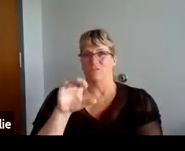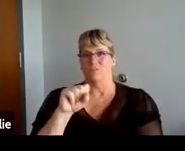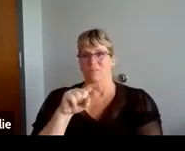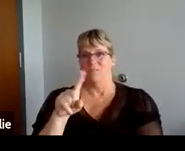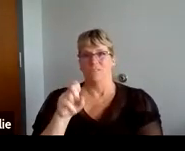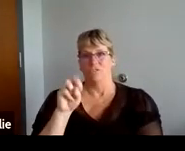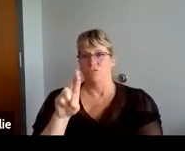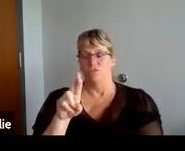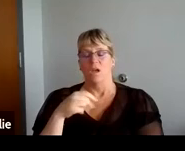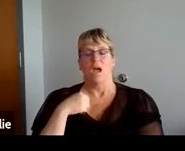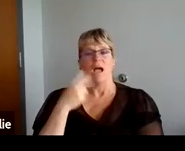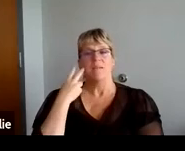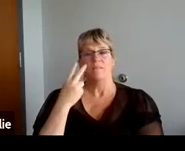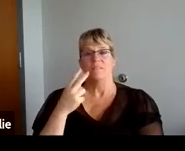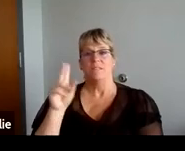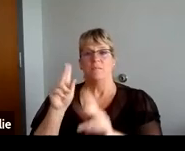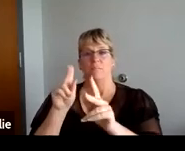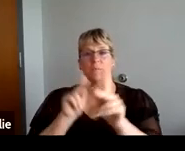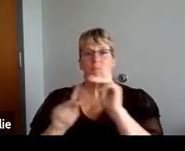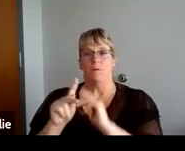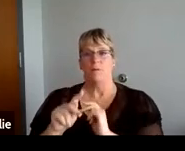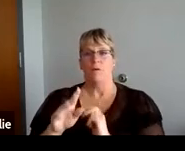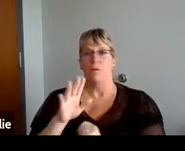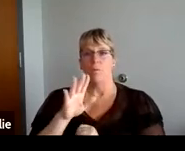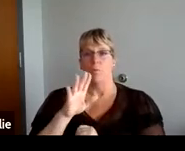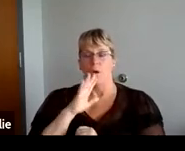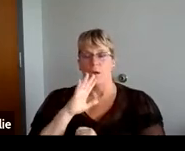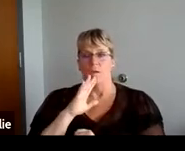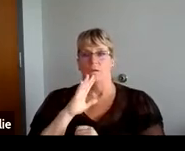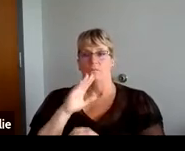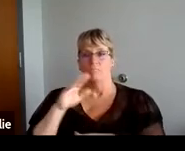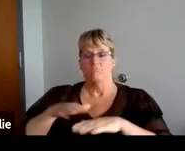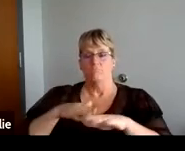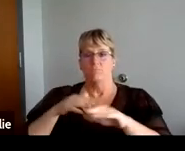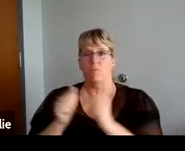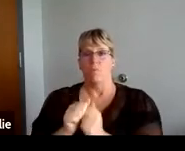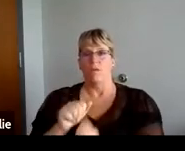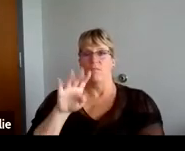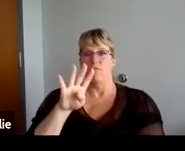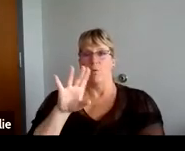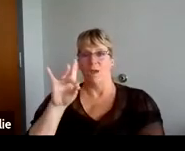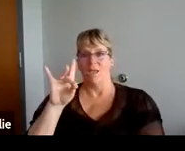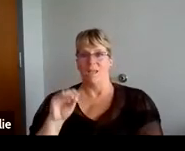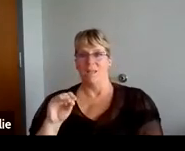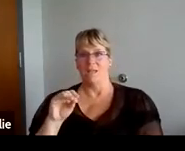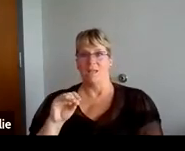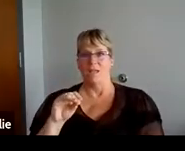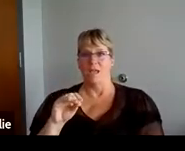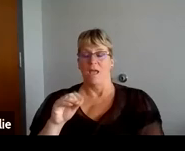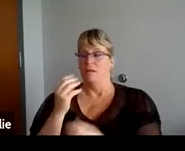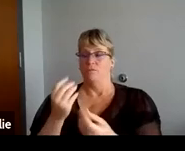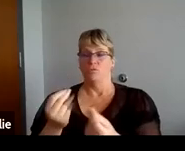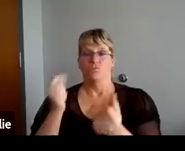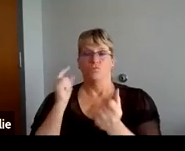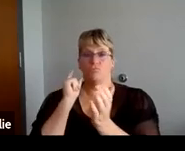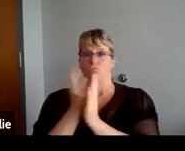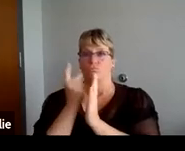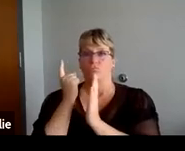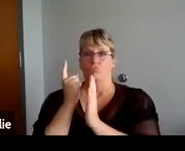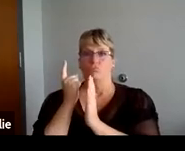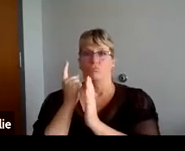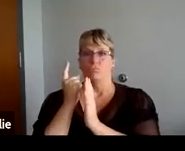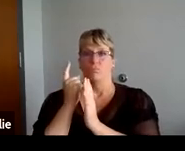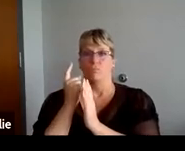patients walking and talking with a blood alcohol level of 480, and the next moment they are in grand